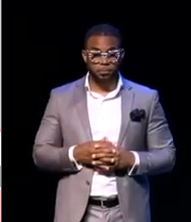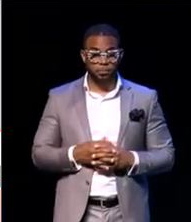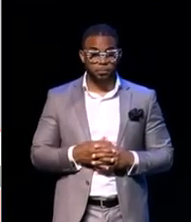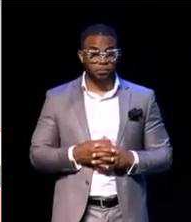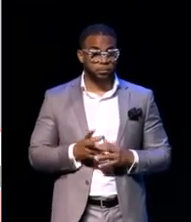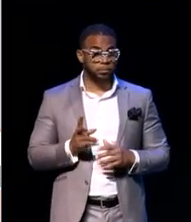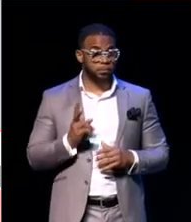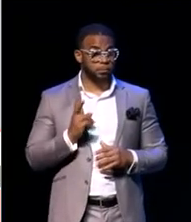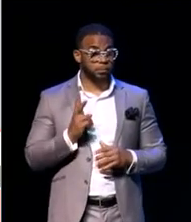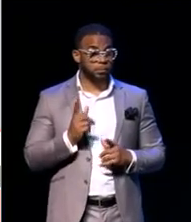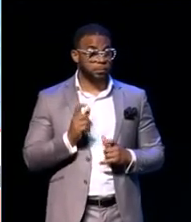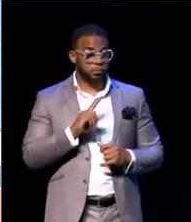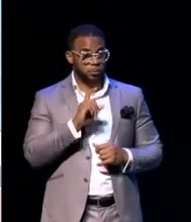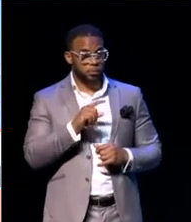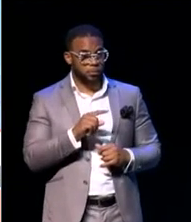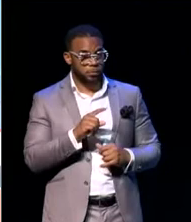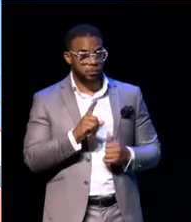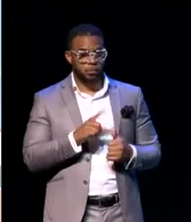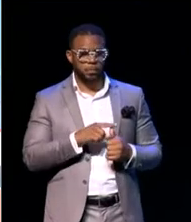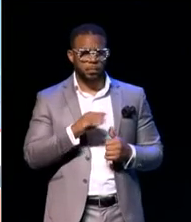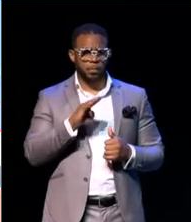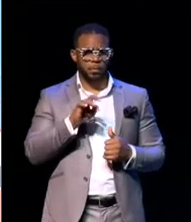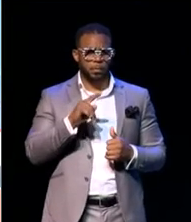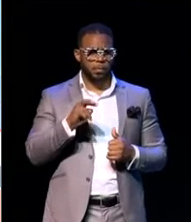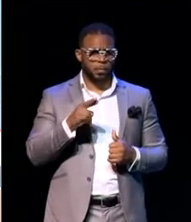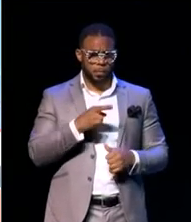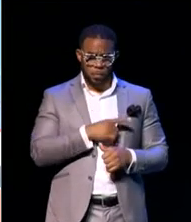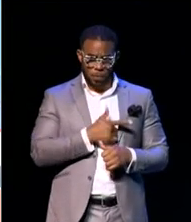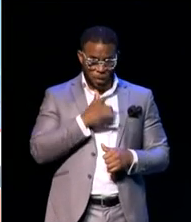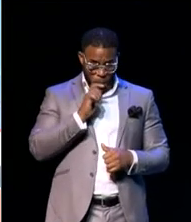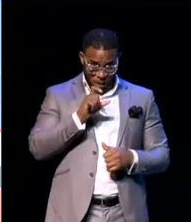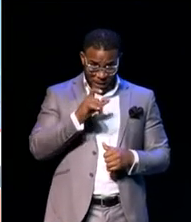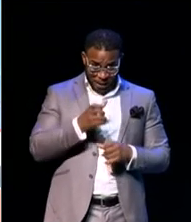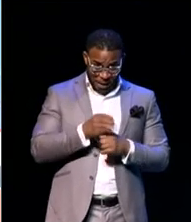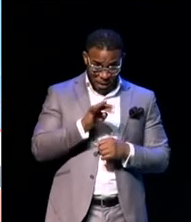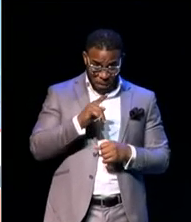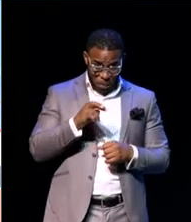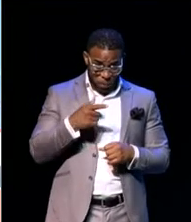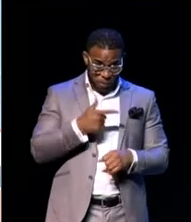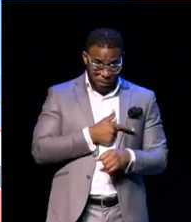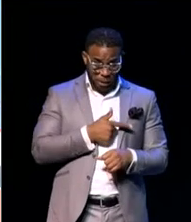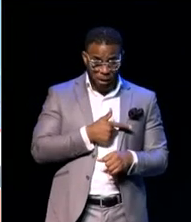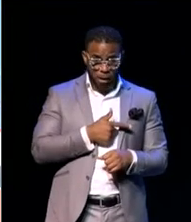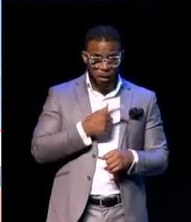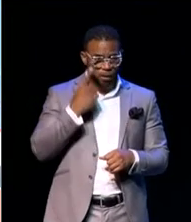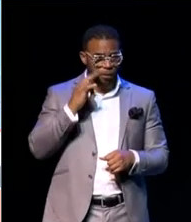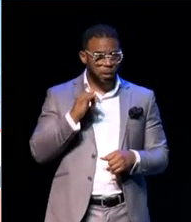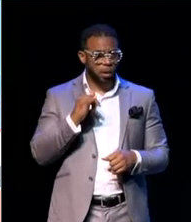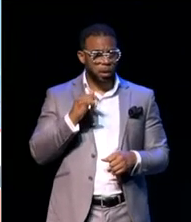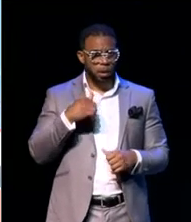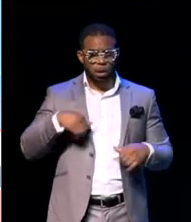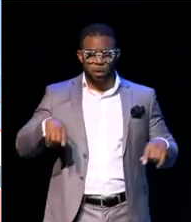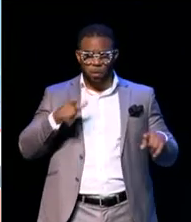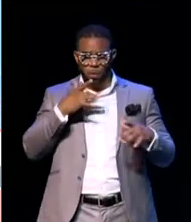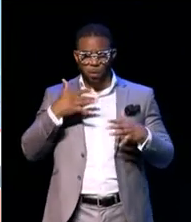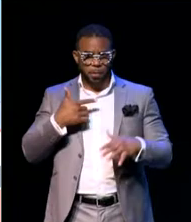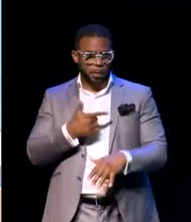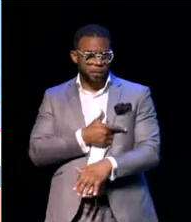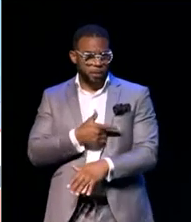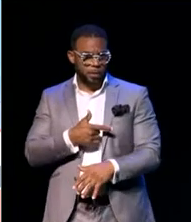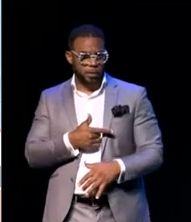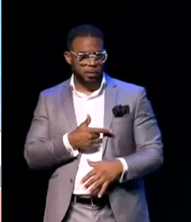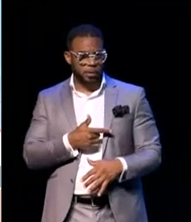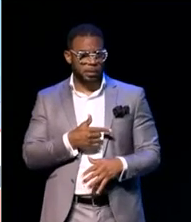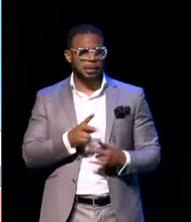Two quick questions. Boosters. Will we need to get a booster shot in terms of those of us who have been